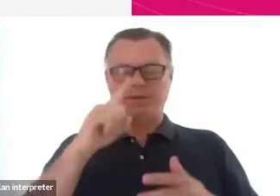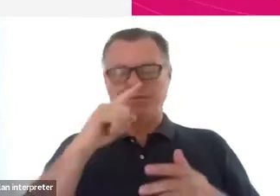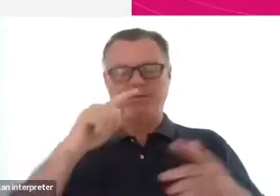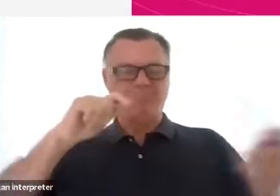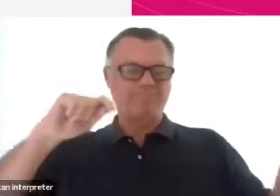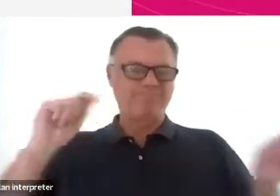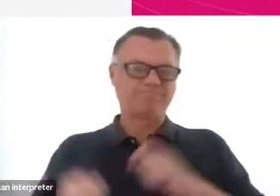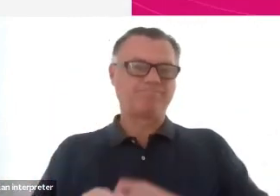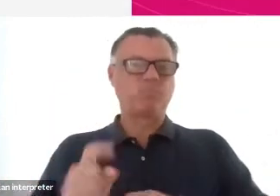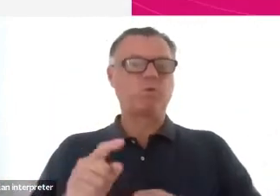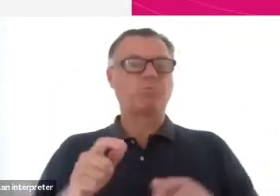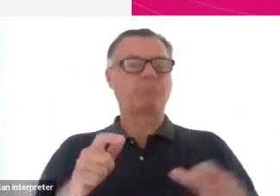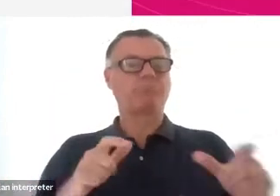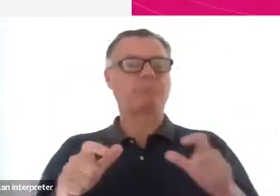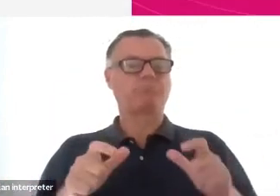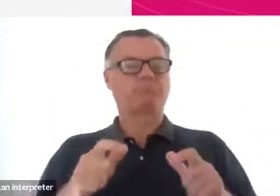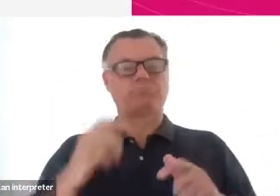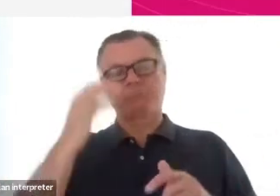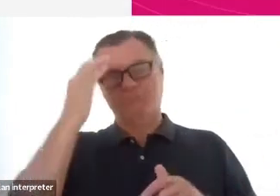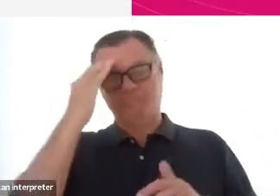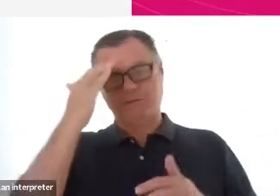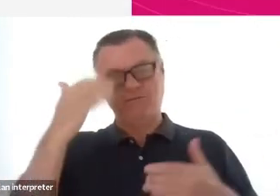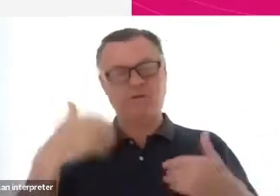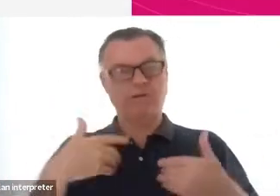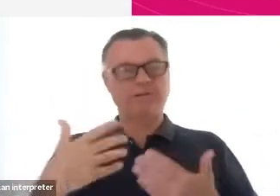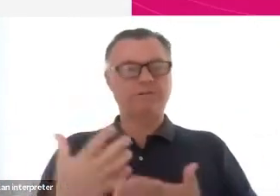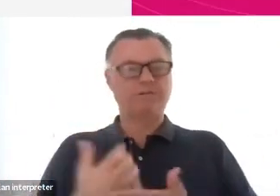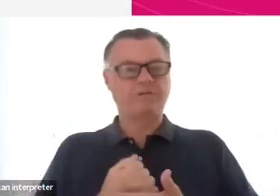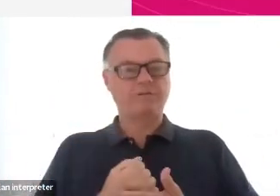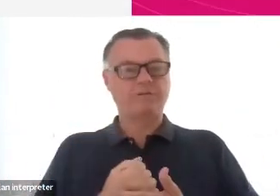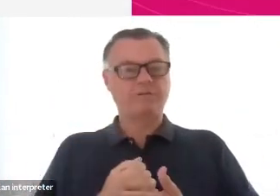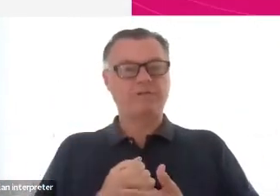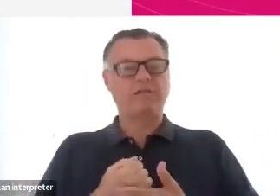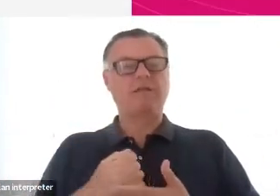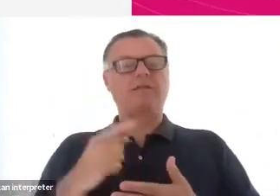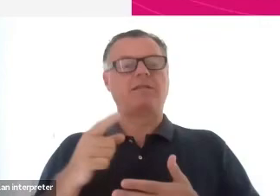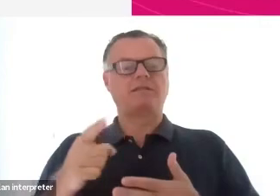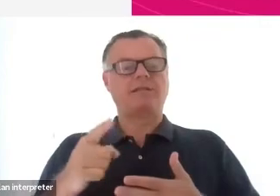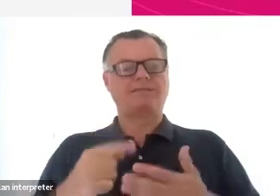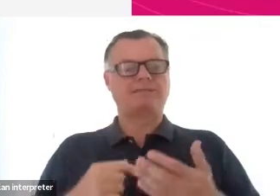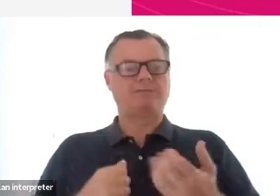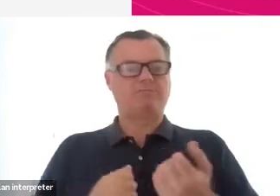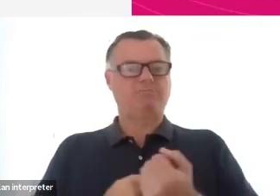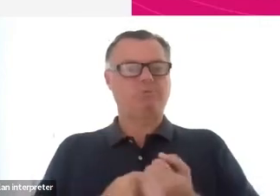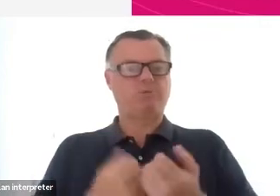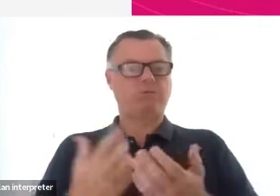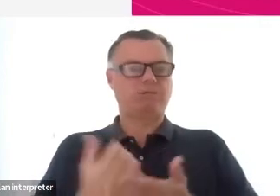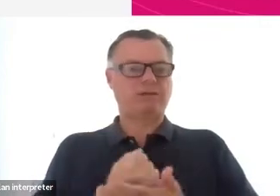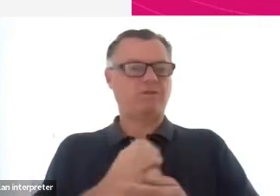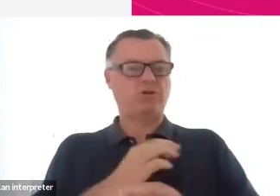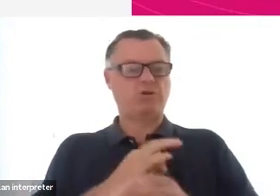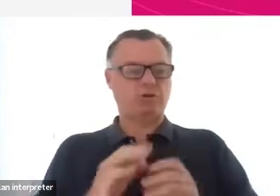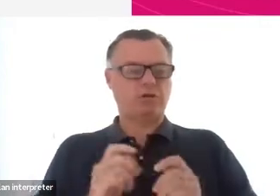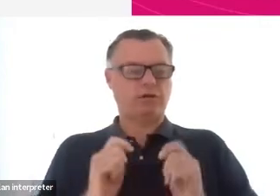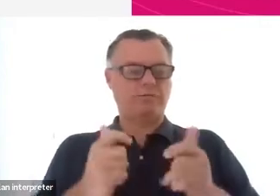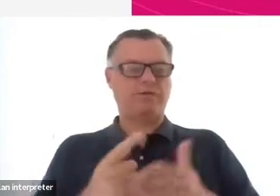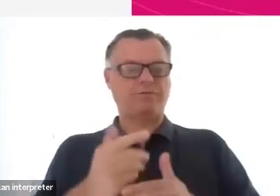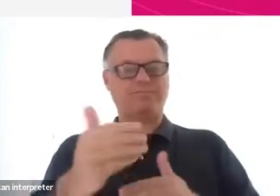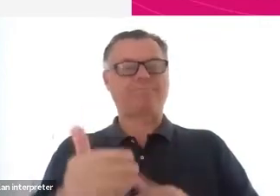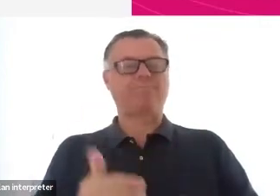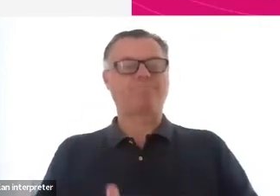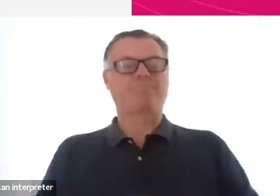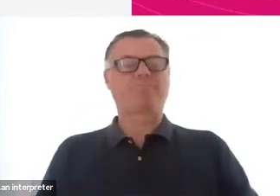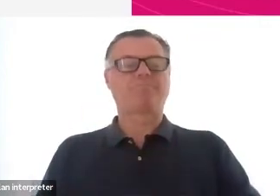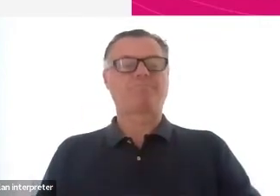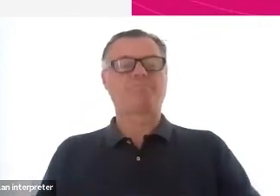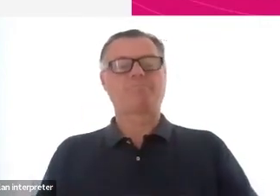where agency, psychological safety, and individual pace are the architecture, not the afterthought. Now, building inside institutions that change slowly